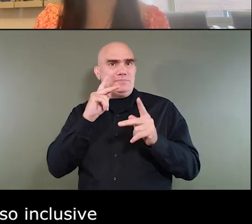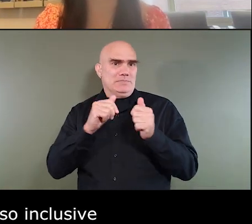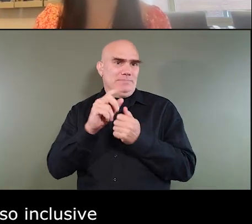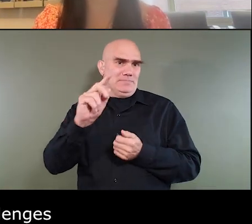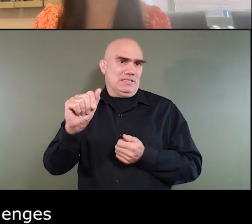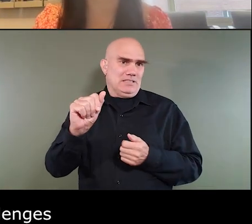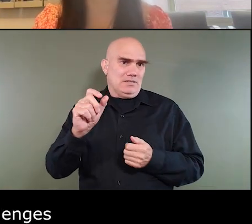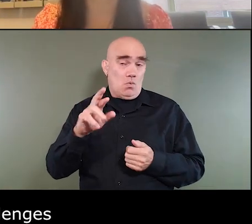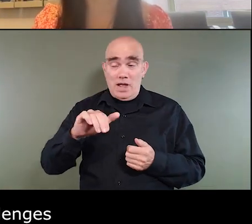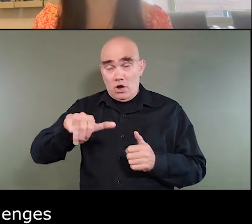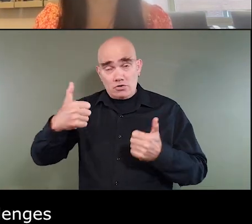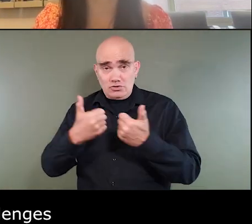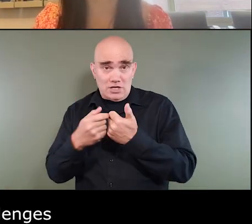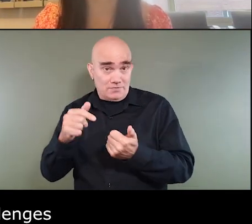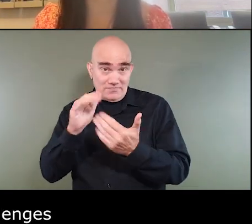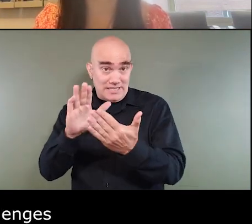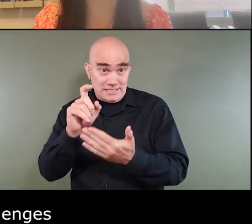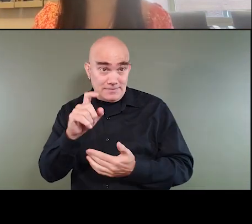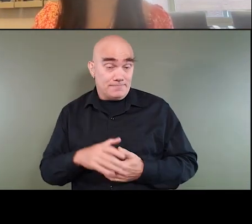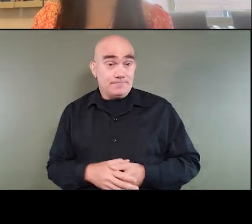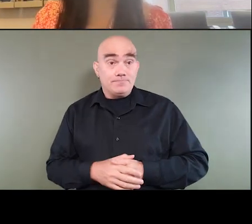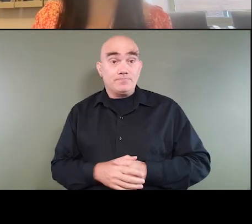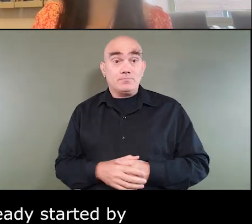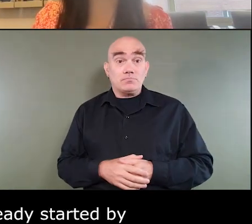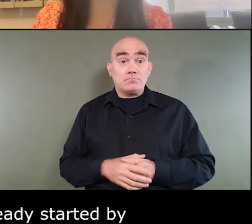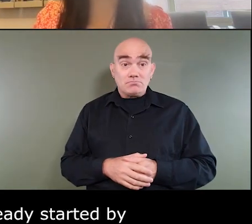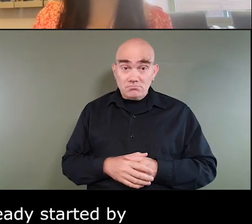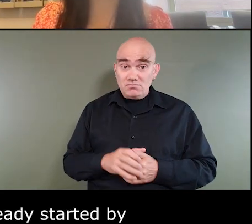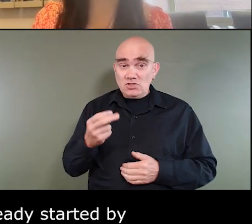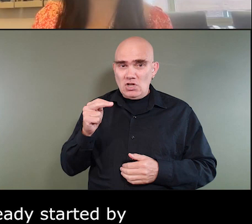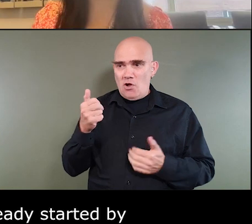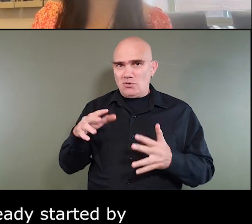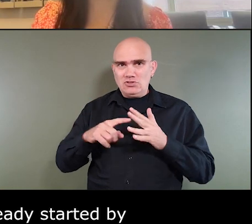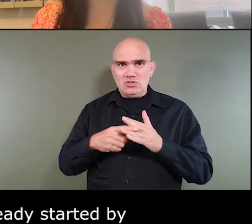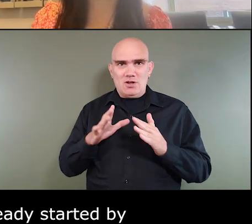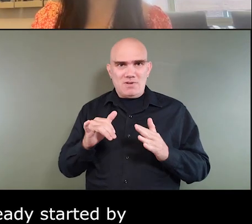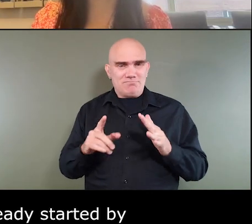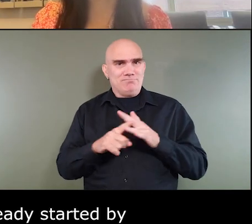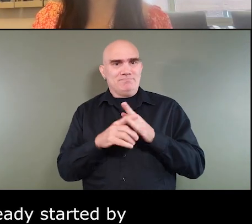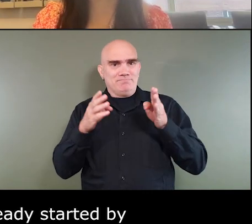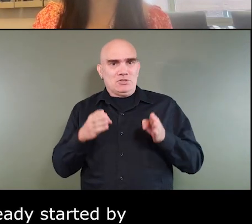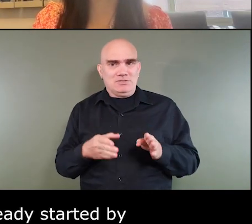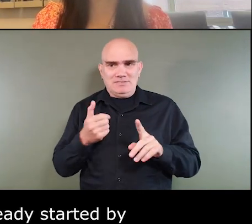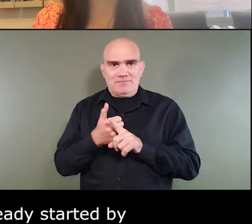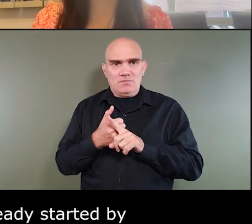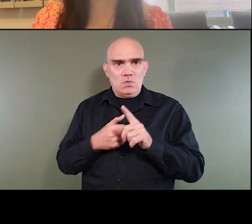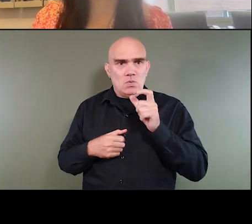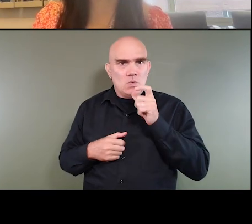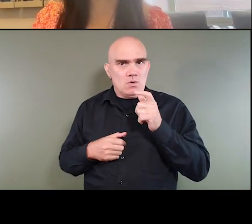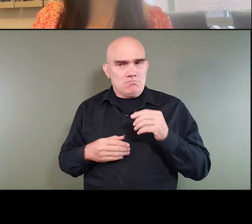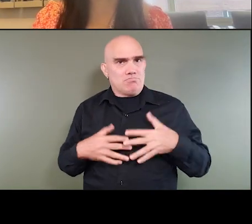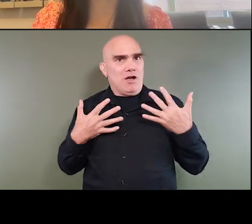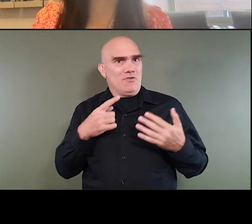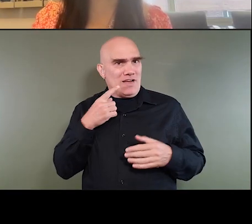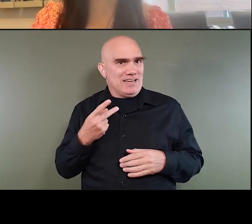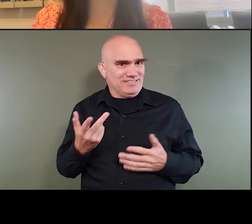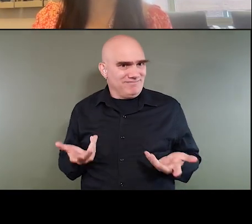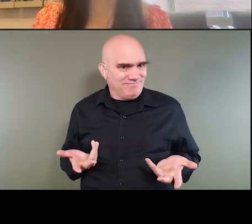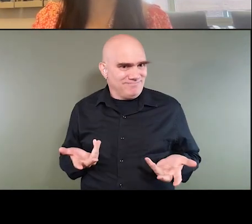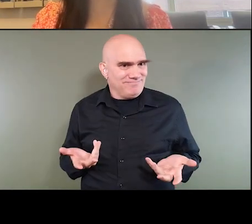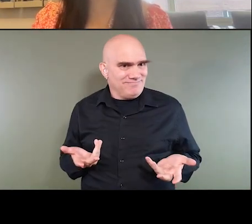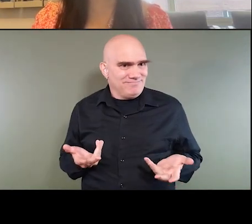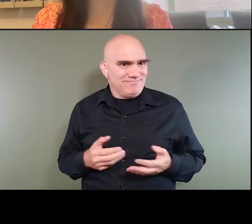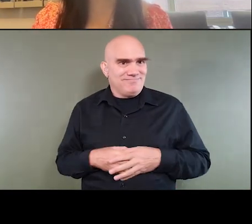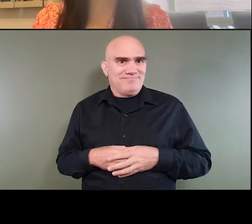with disabilities or any other challenges that they're facing. Shana already started by bringing up a person who's been really inspirational to a lot